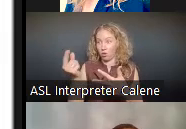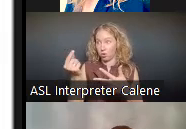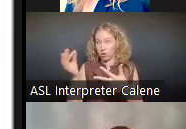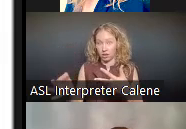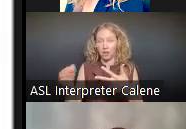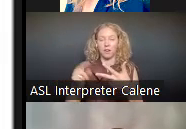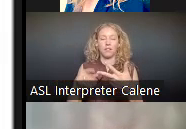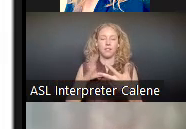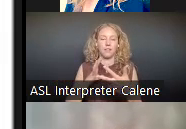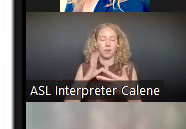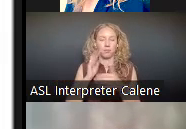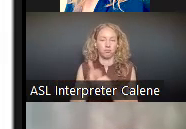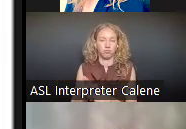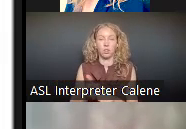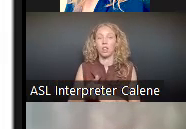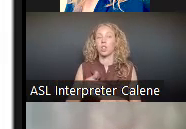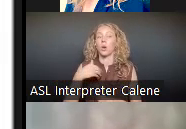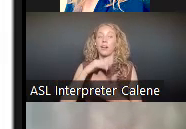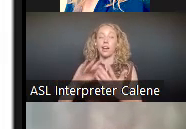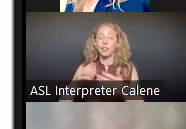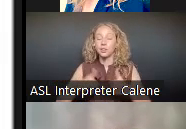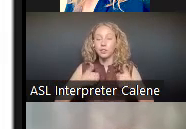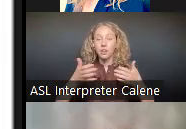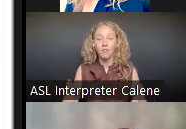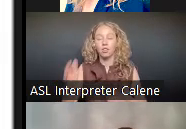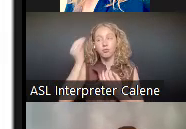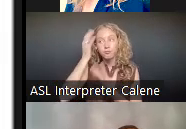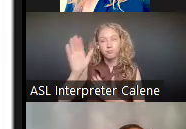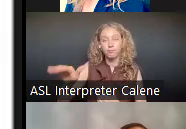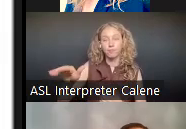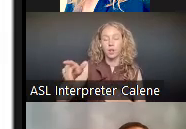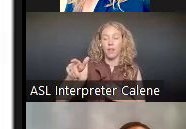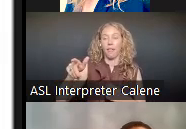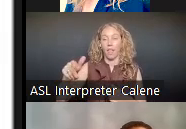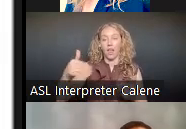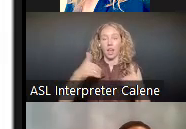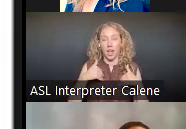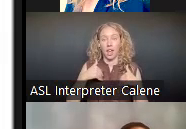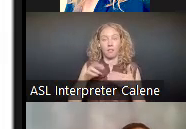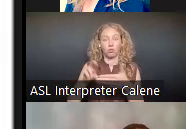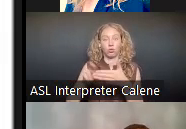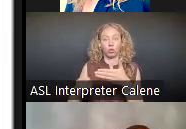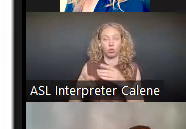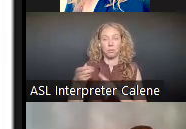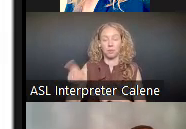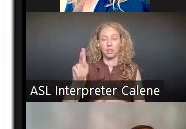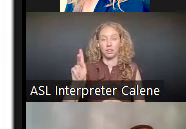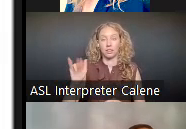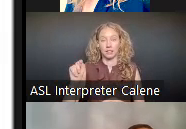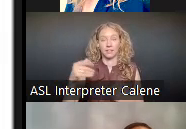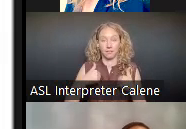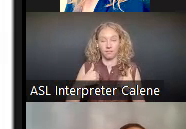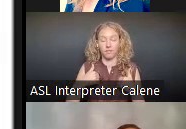we are contacting a survivor, say to let them know that we have test results from their kit,